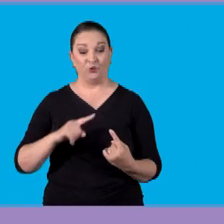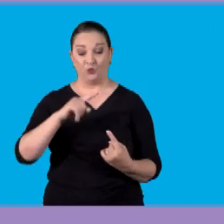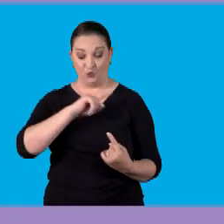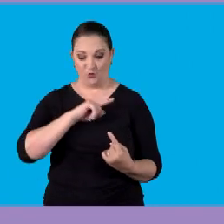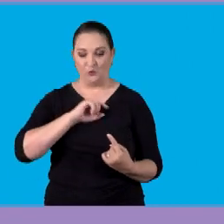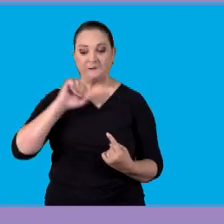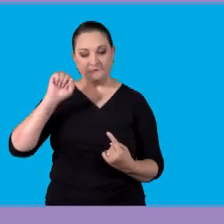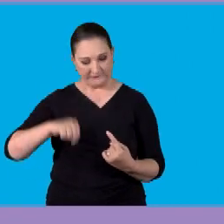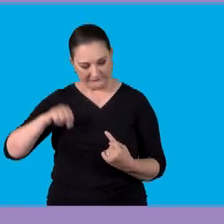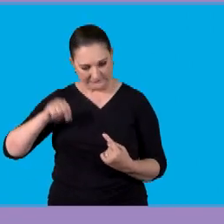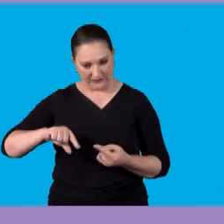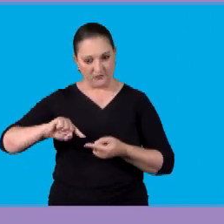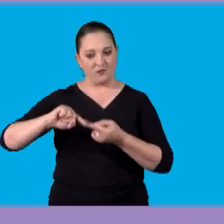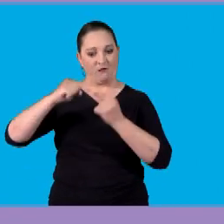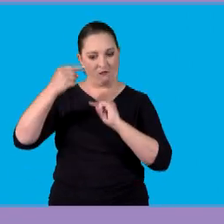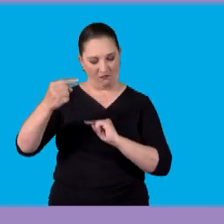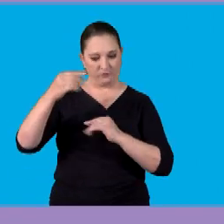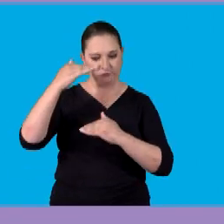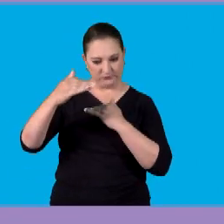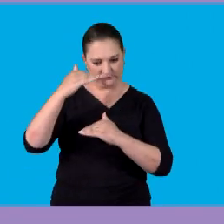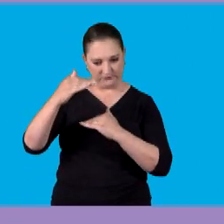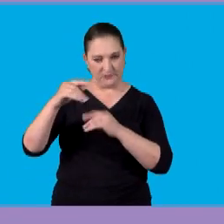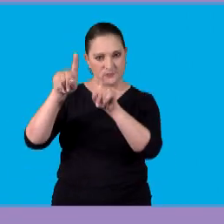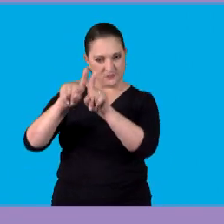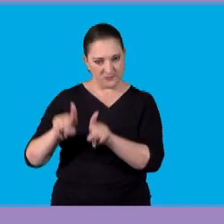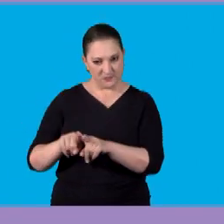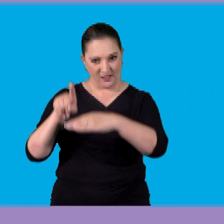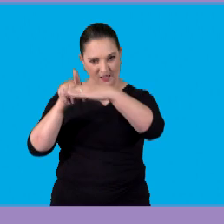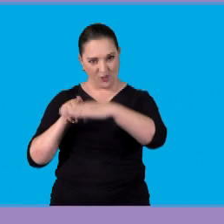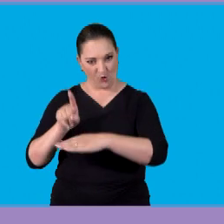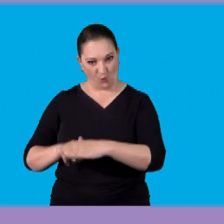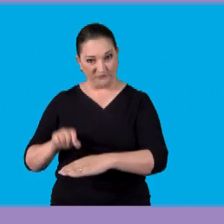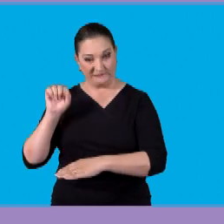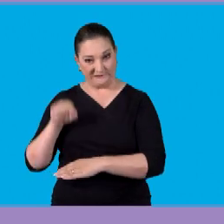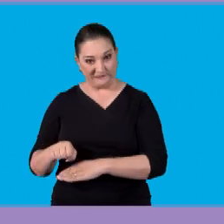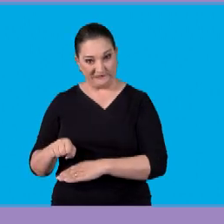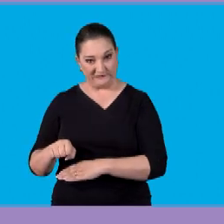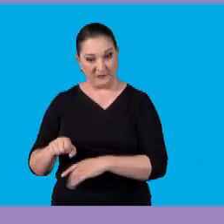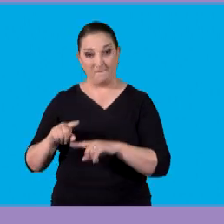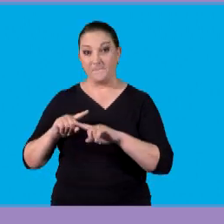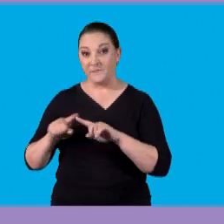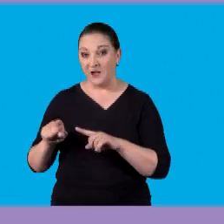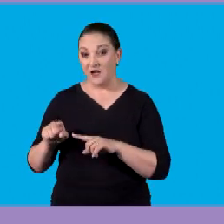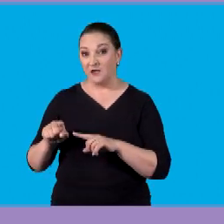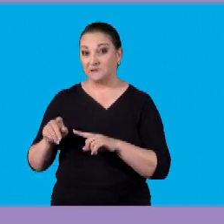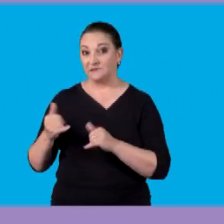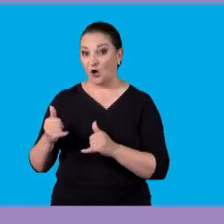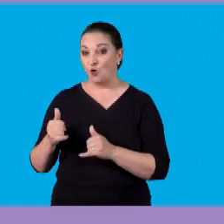rhombus. Yes, the opposite sides are equal, but in a